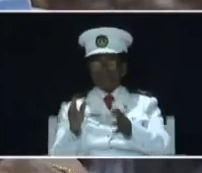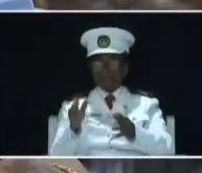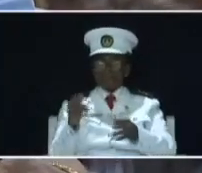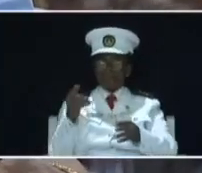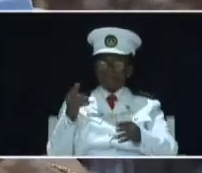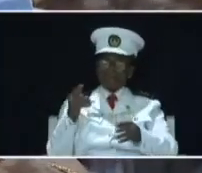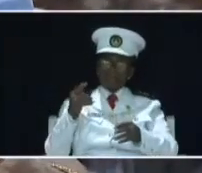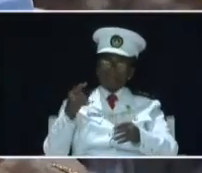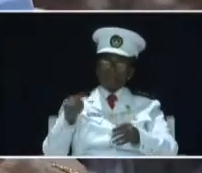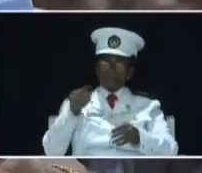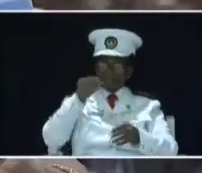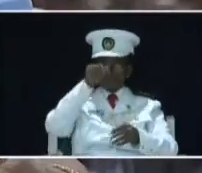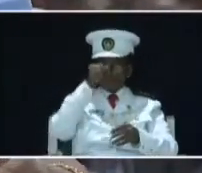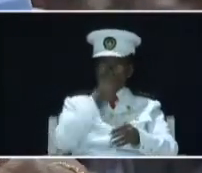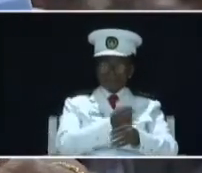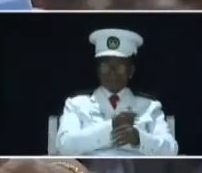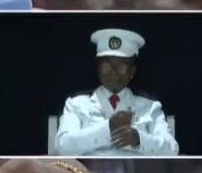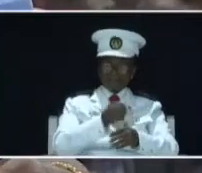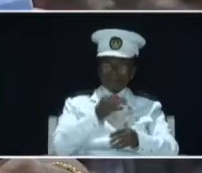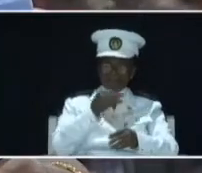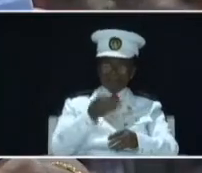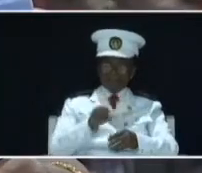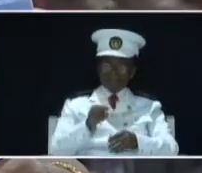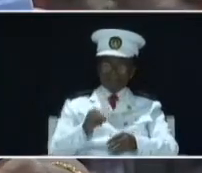Elijah has no surname.